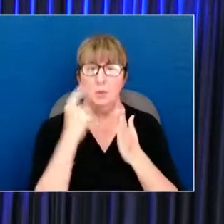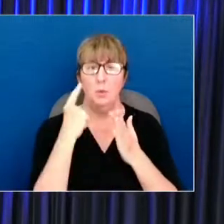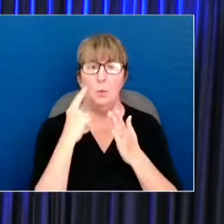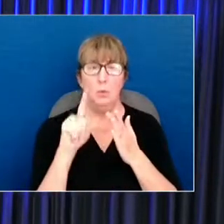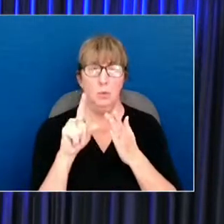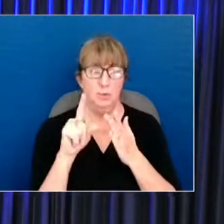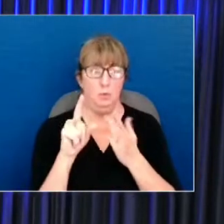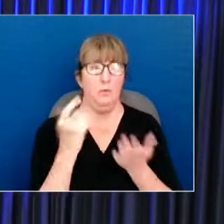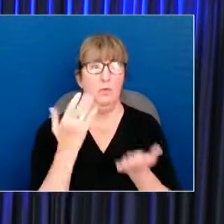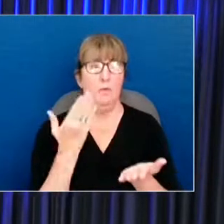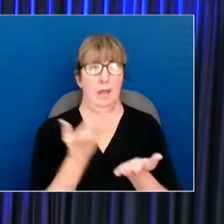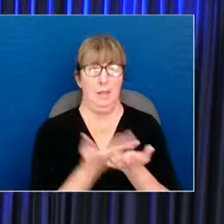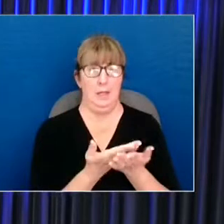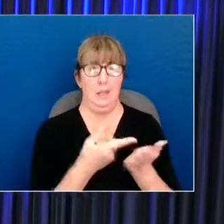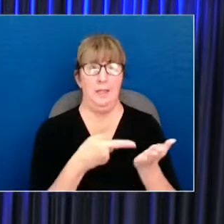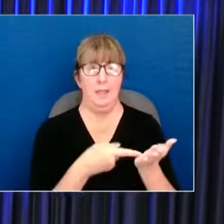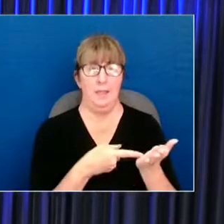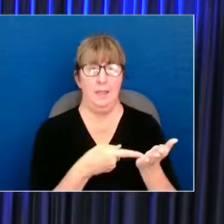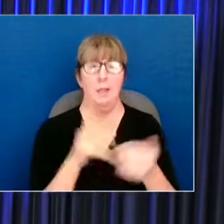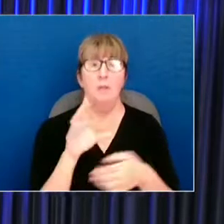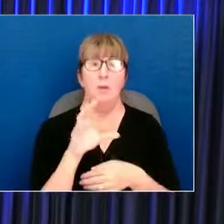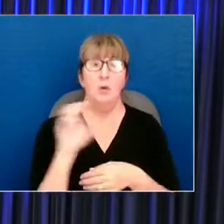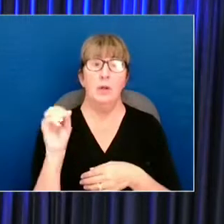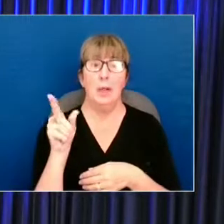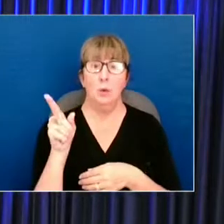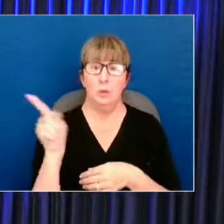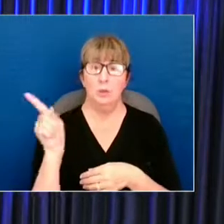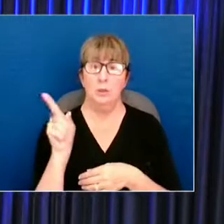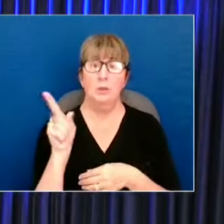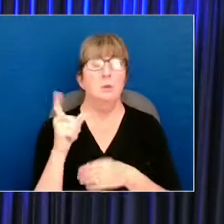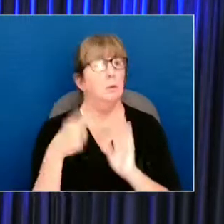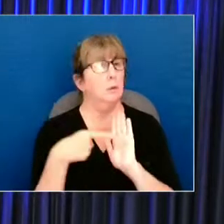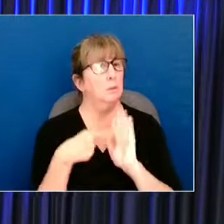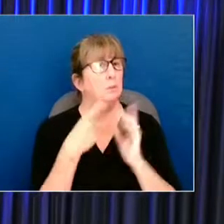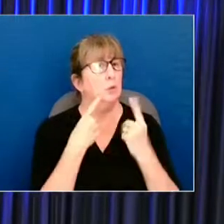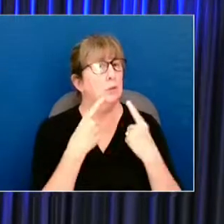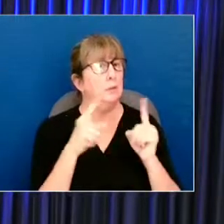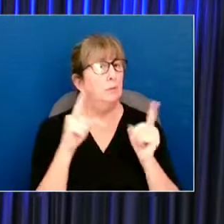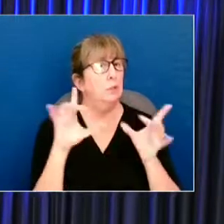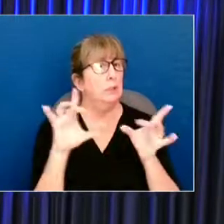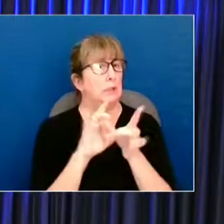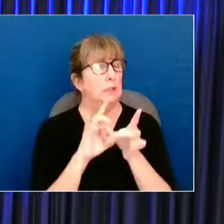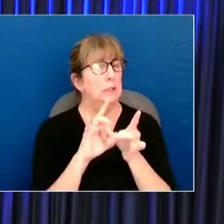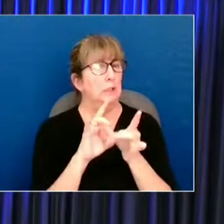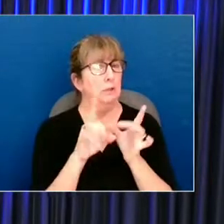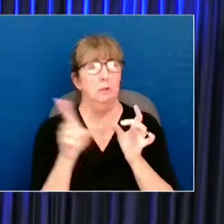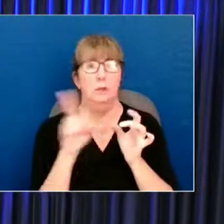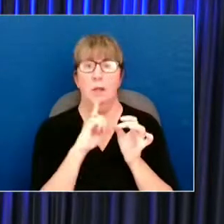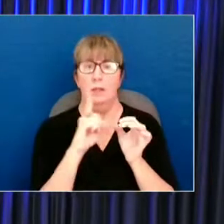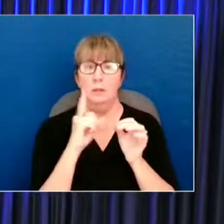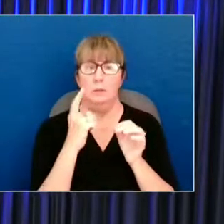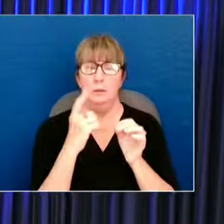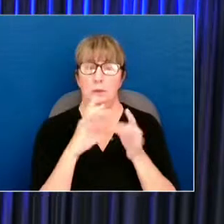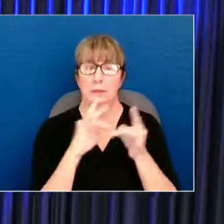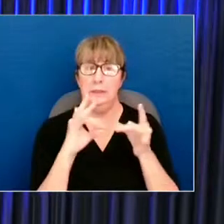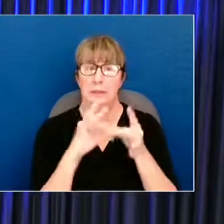county side, I show a successful connection. It actually says connected